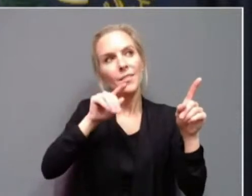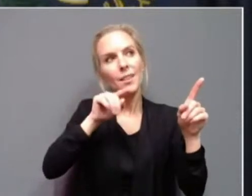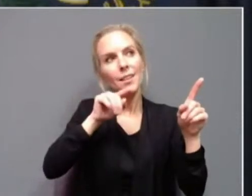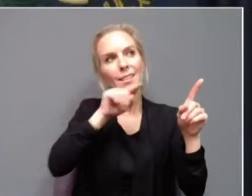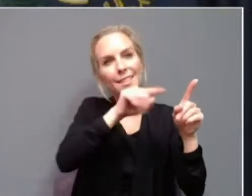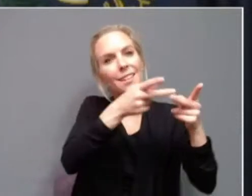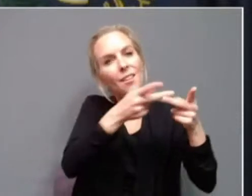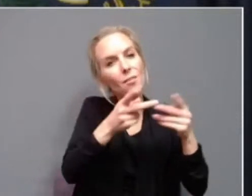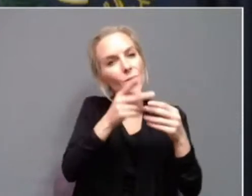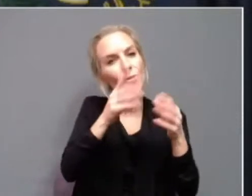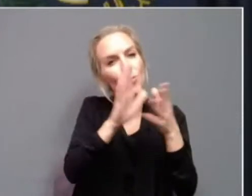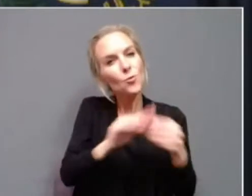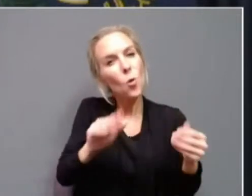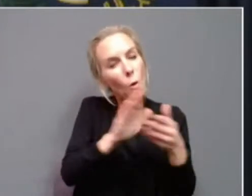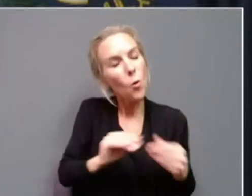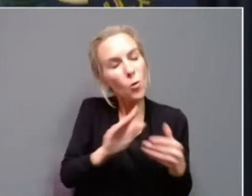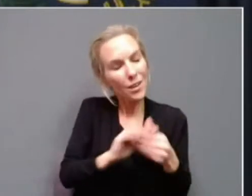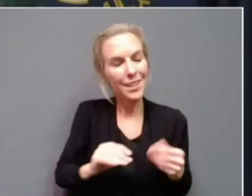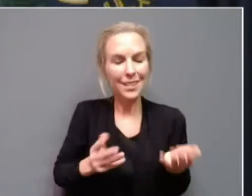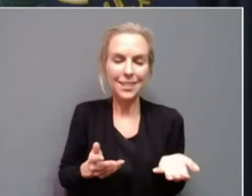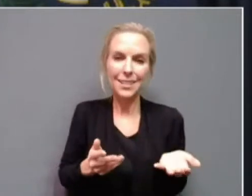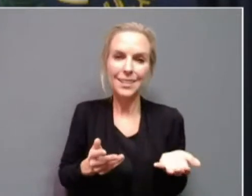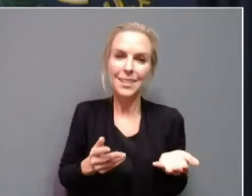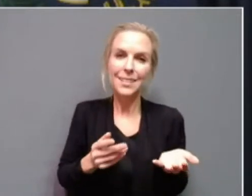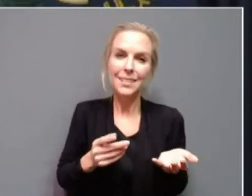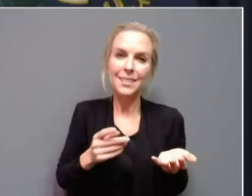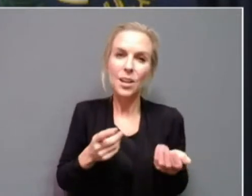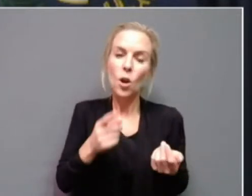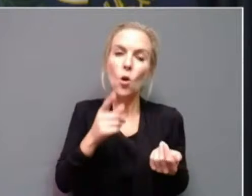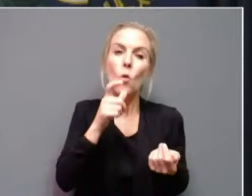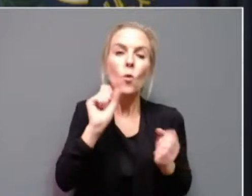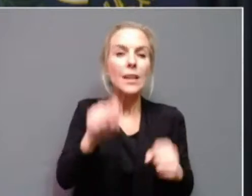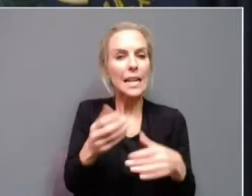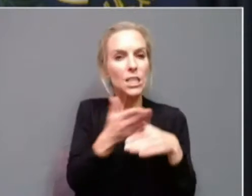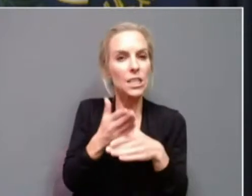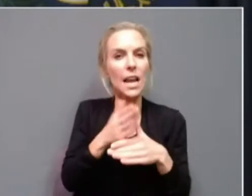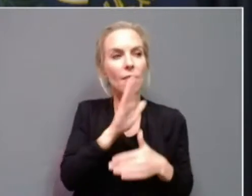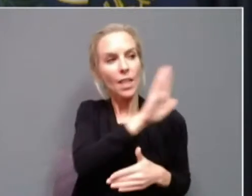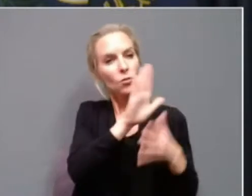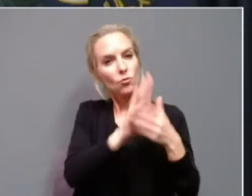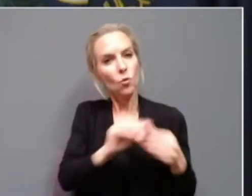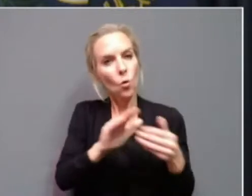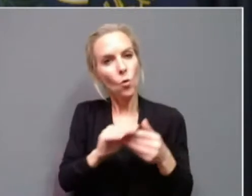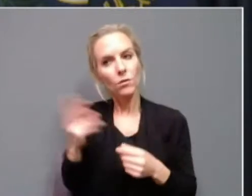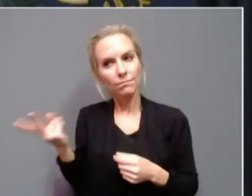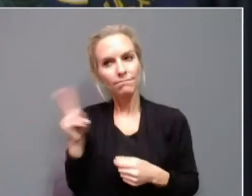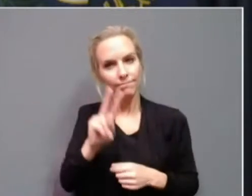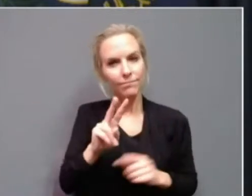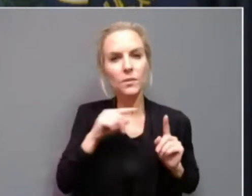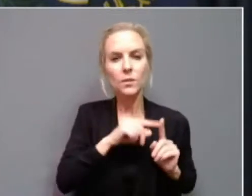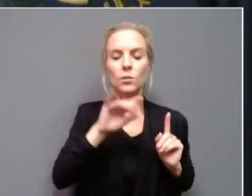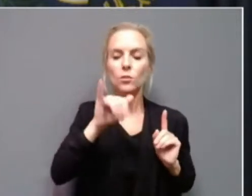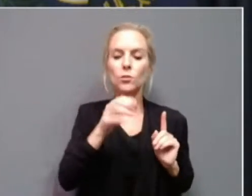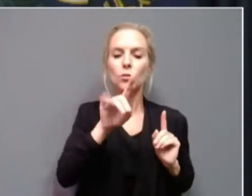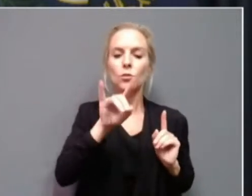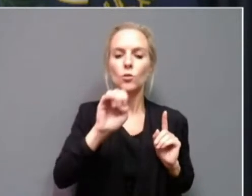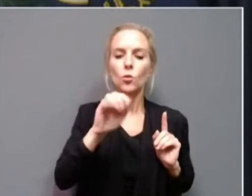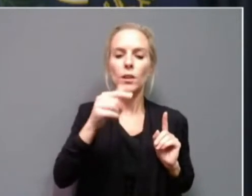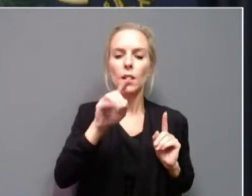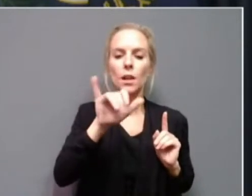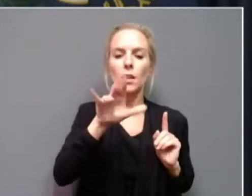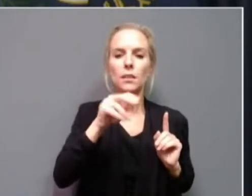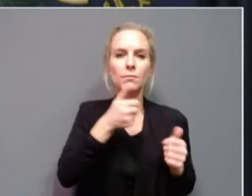better than the 2 amazing leaders that I have flanking me, Joni Gosser, the administrator, and